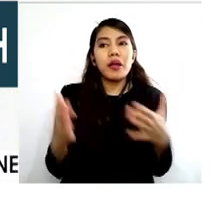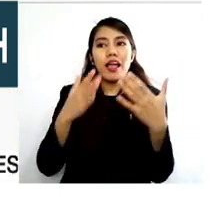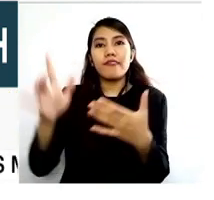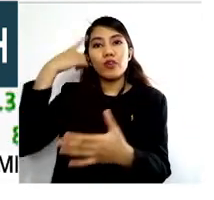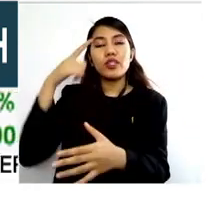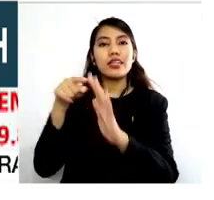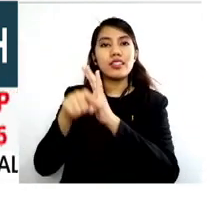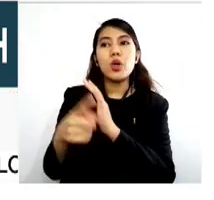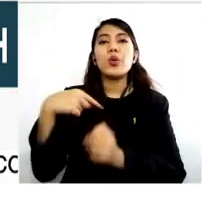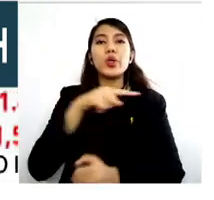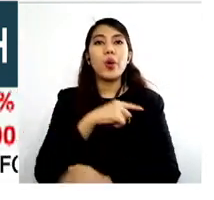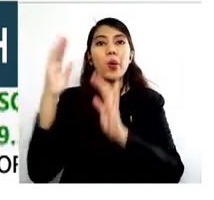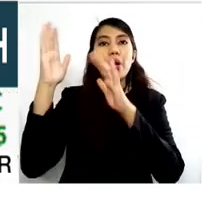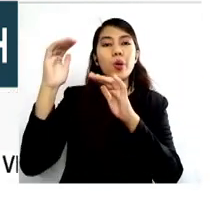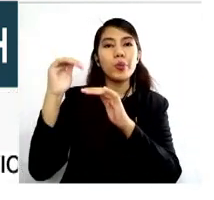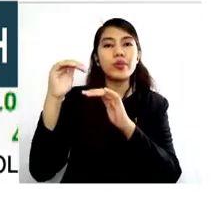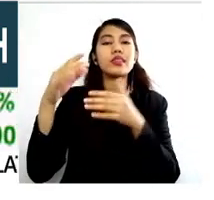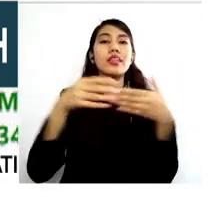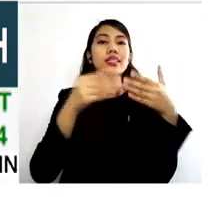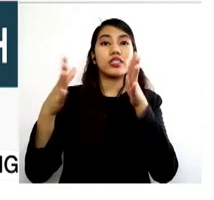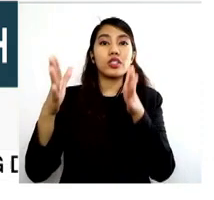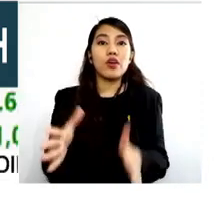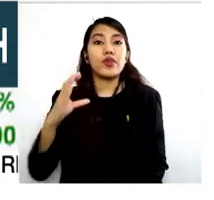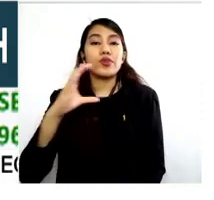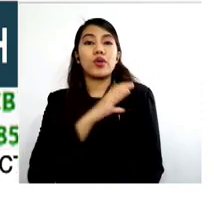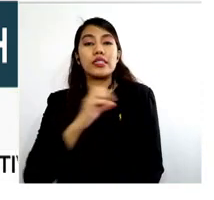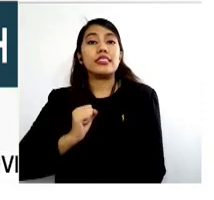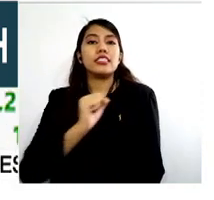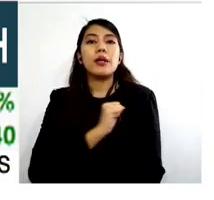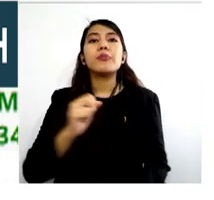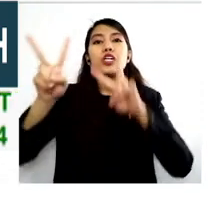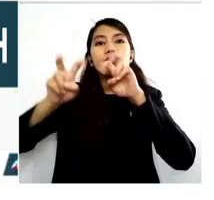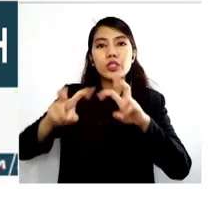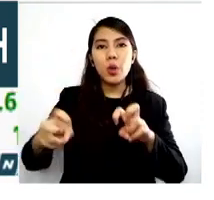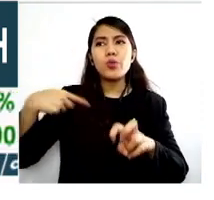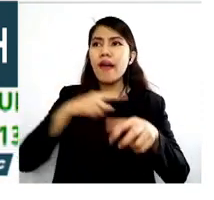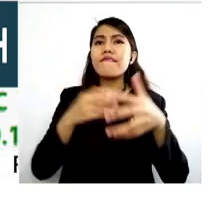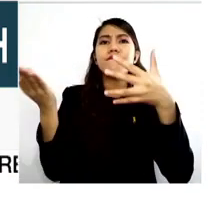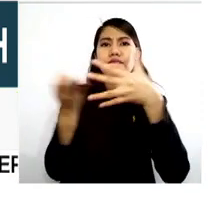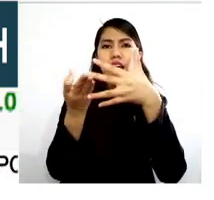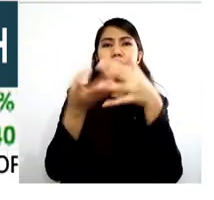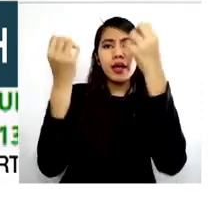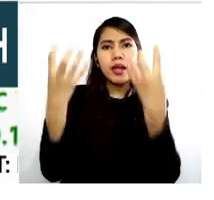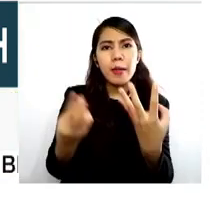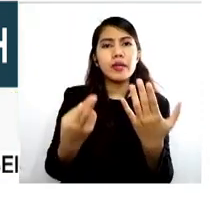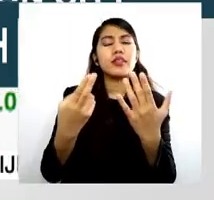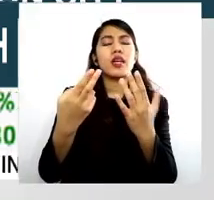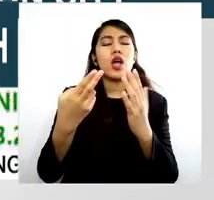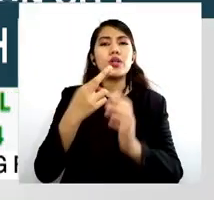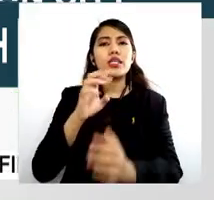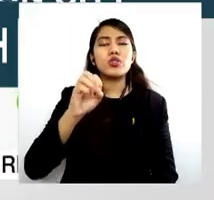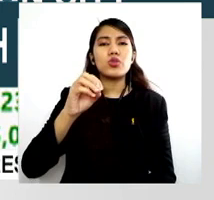of the House will take on this investigation. We have filed several of these resolutions in the House, actually. All right. Congressman Zarate, on the side